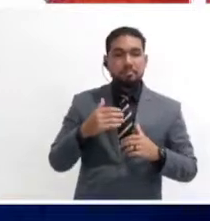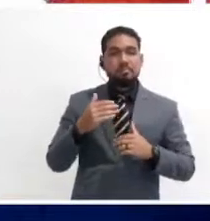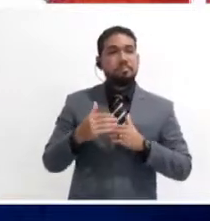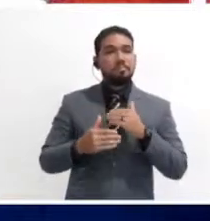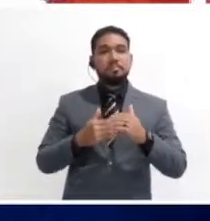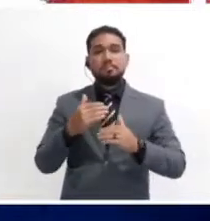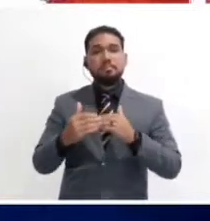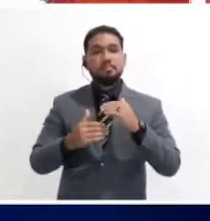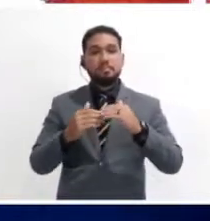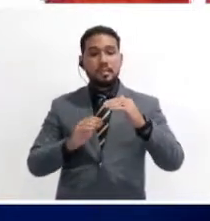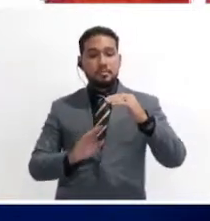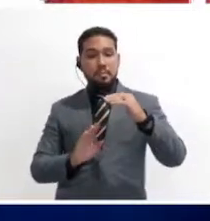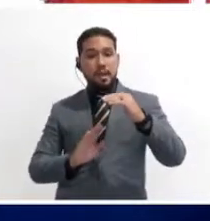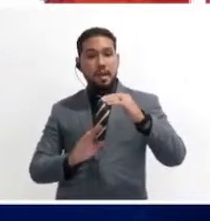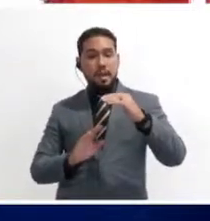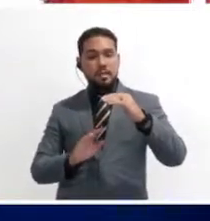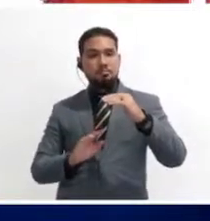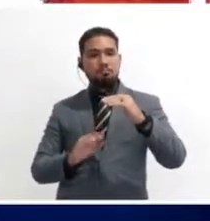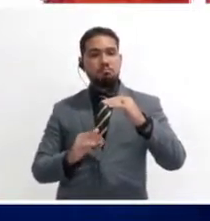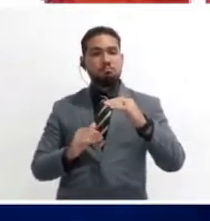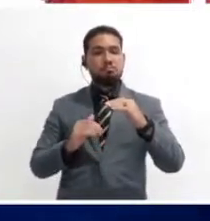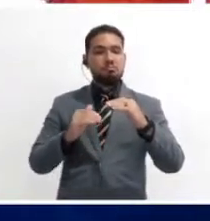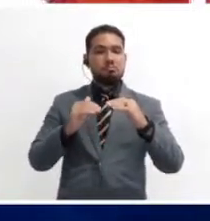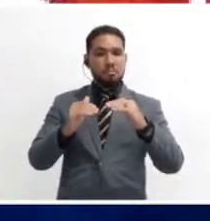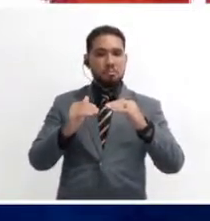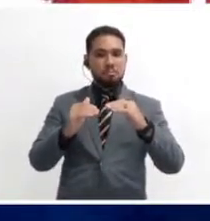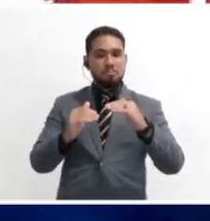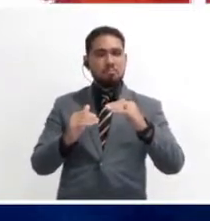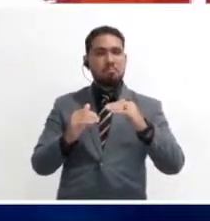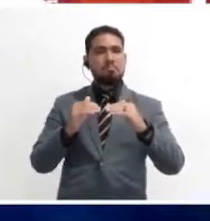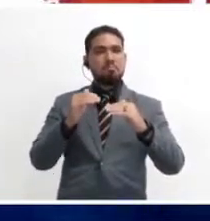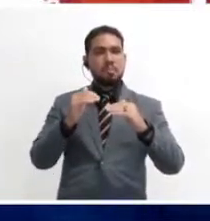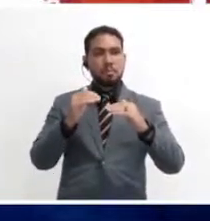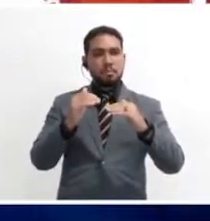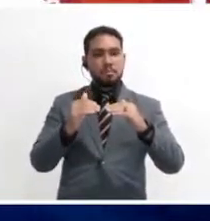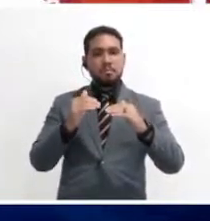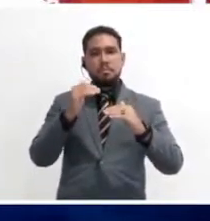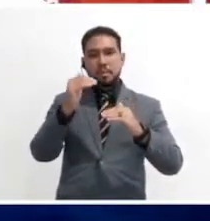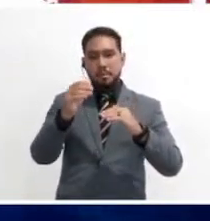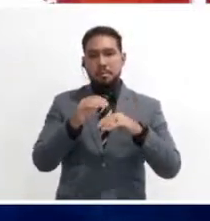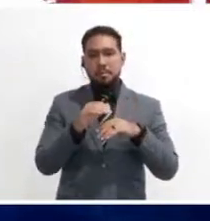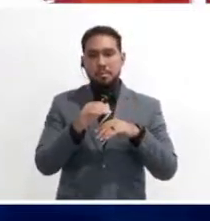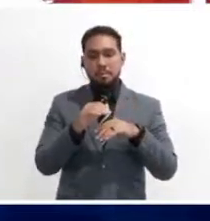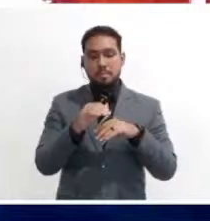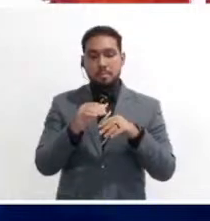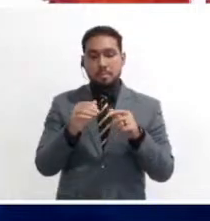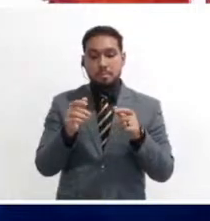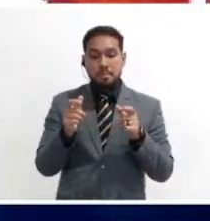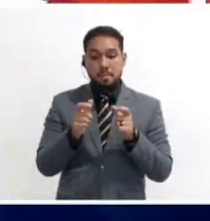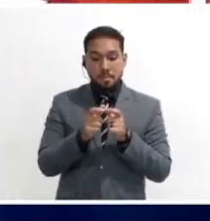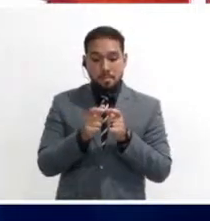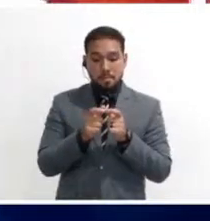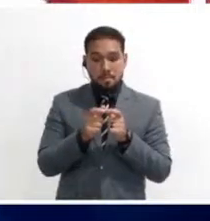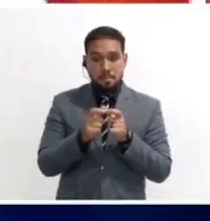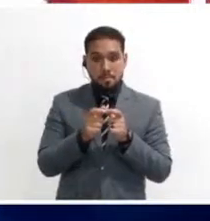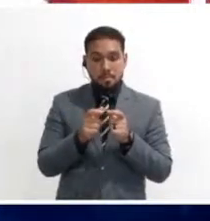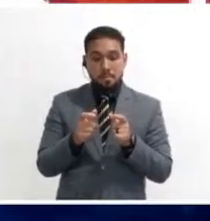like essentially 1 by 1 millimeter, to very large, 40 by 40 millimeter